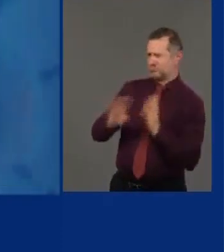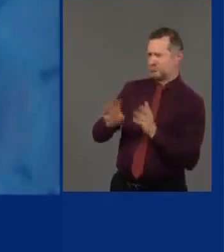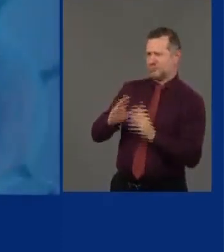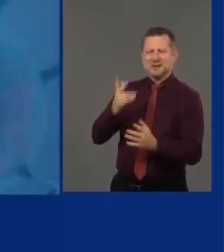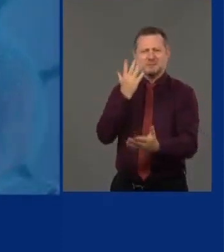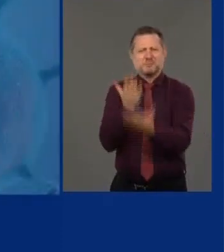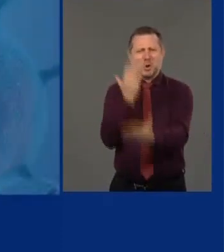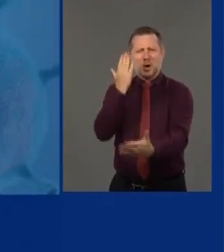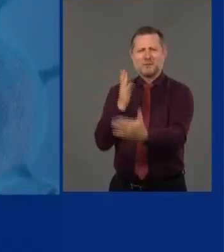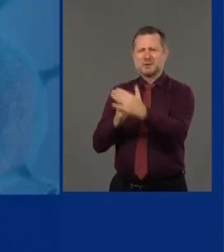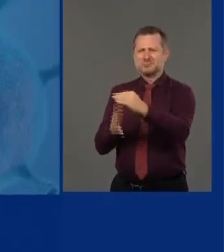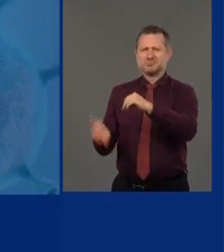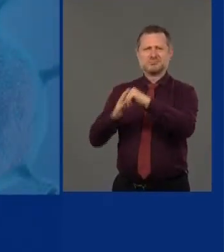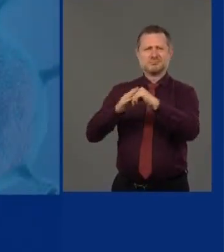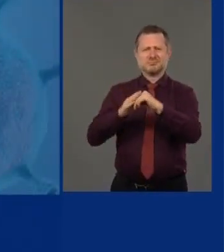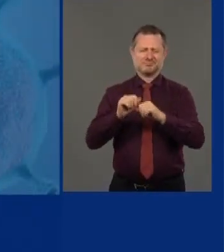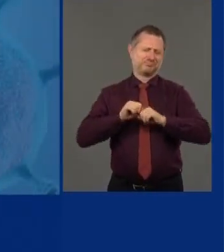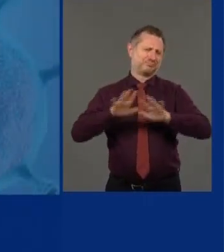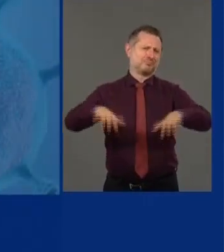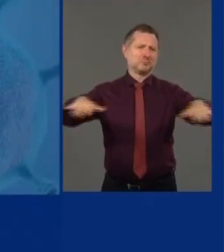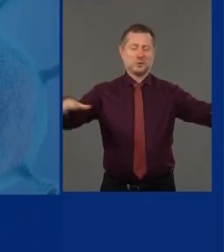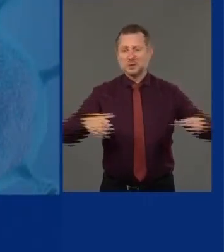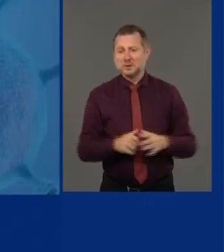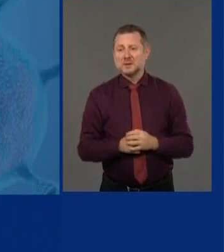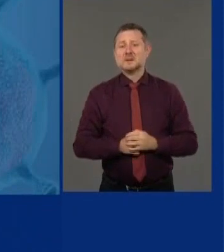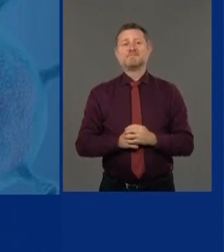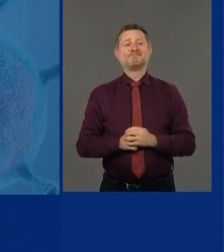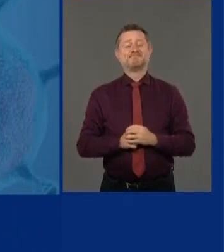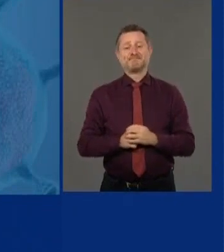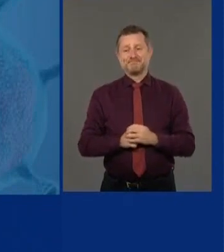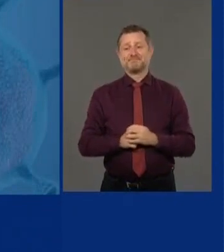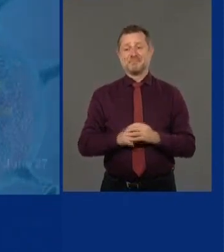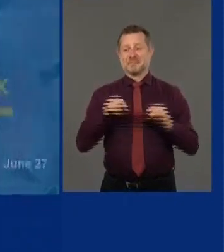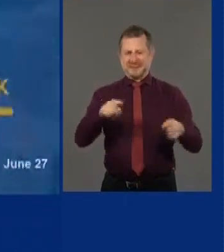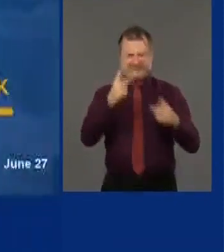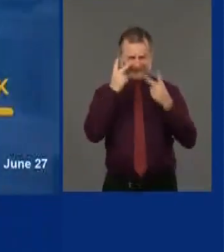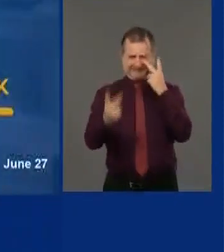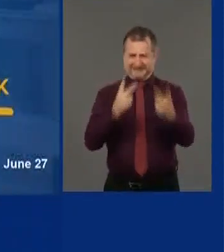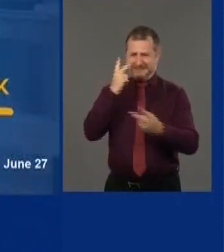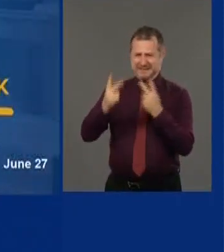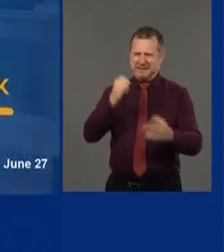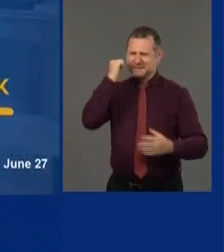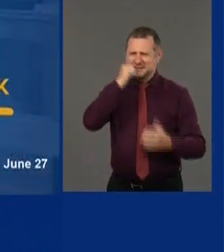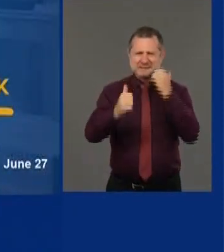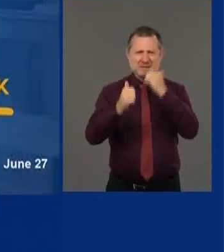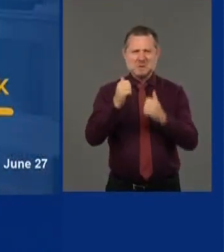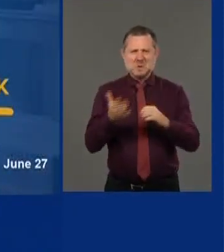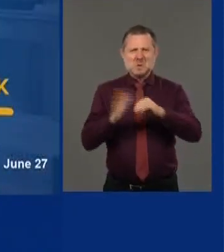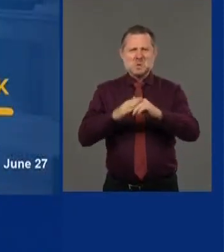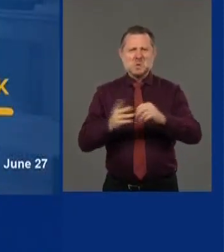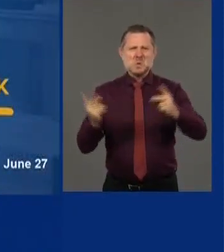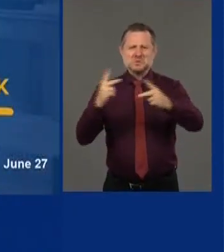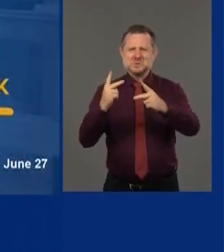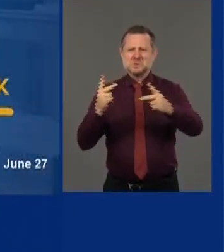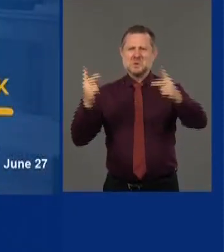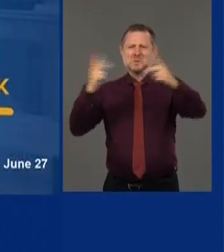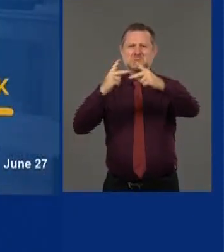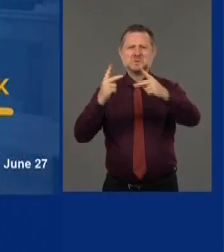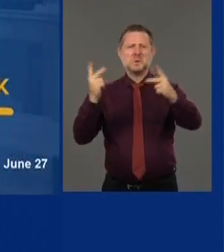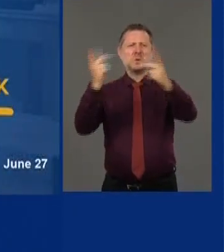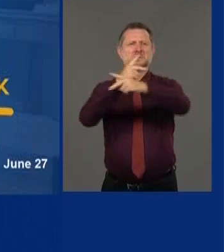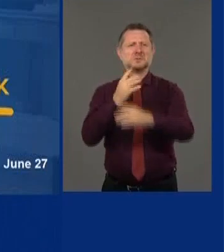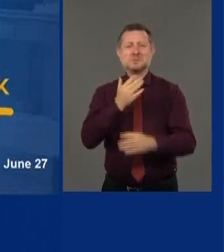virus is increasing. And this has been getting worse. It's not getting better. And you look at where